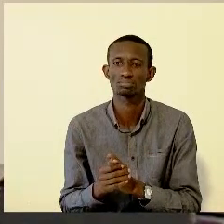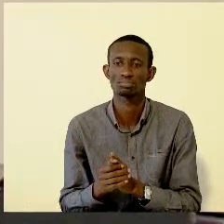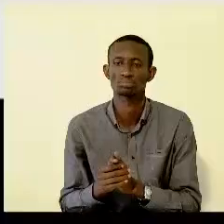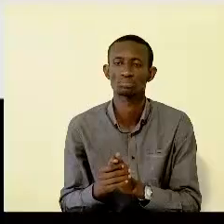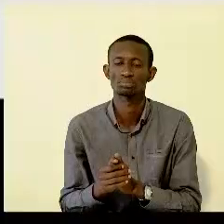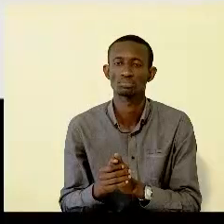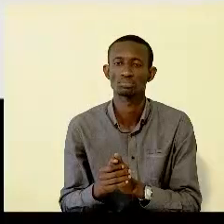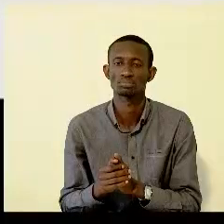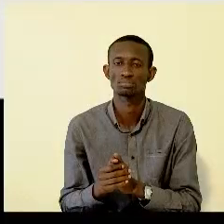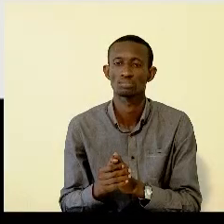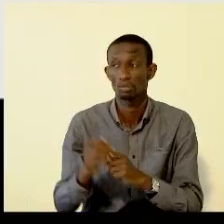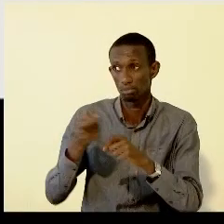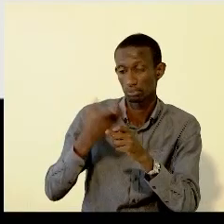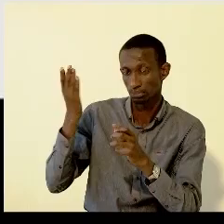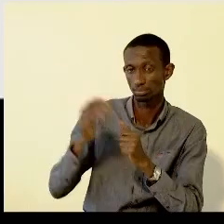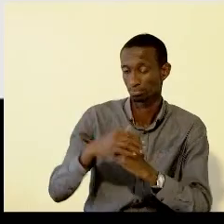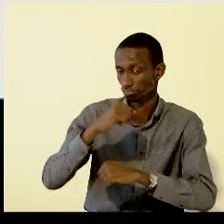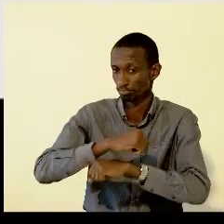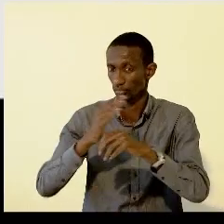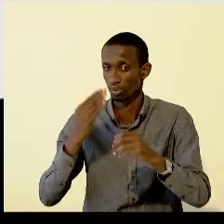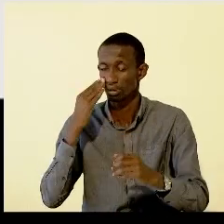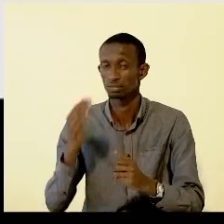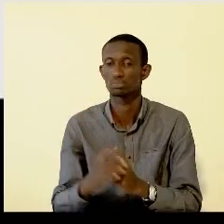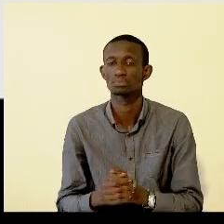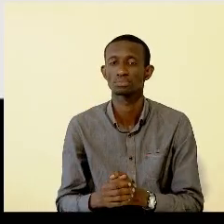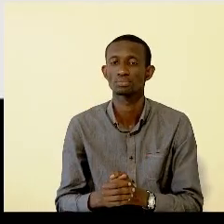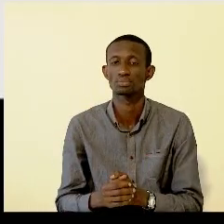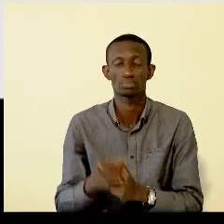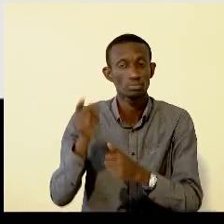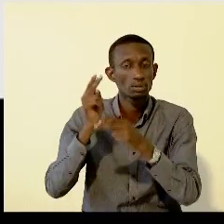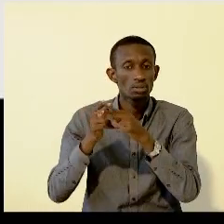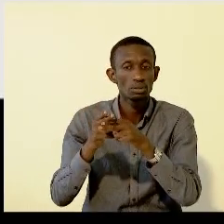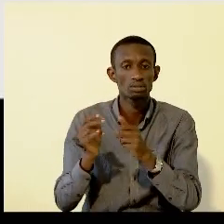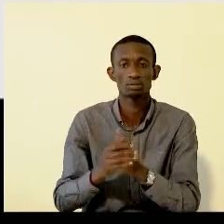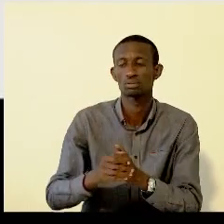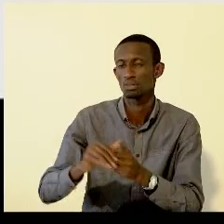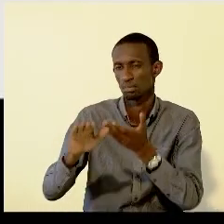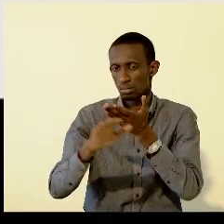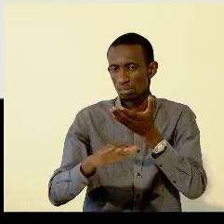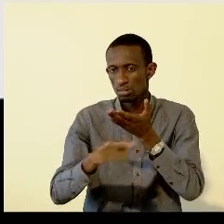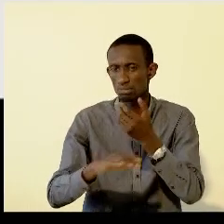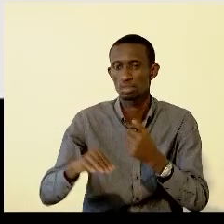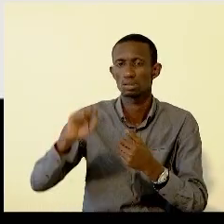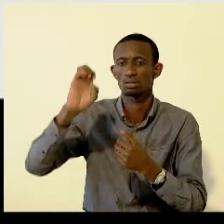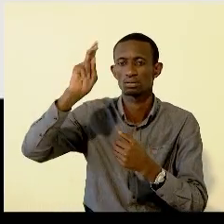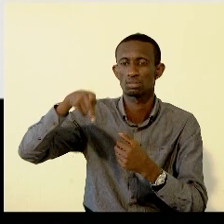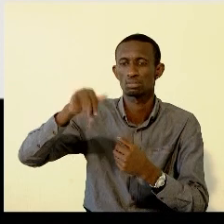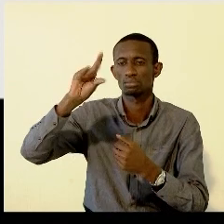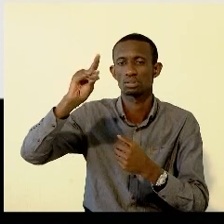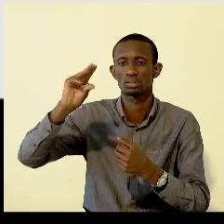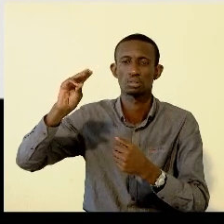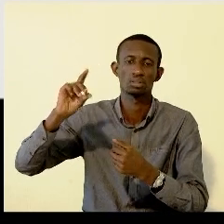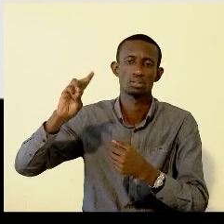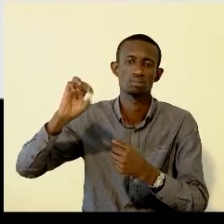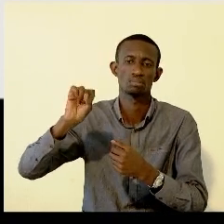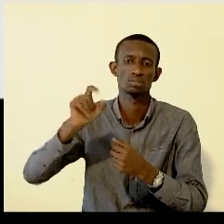cells. Then from there, students, you can see we have what we call lower epidermis. This lower epidermis